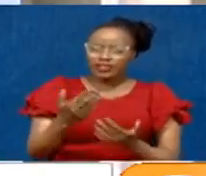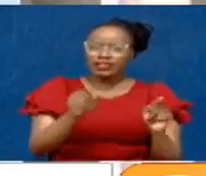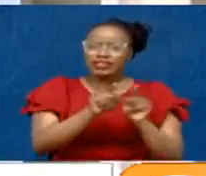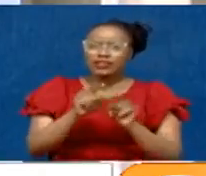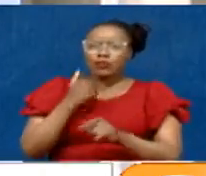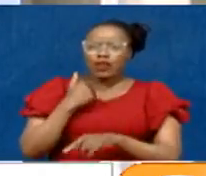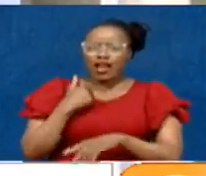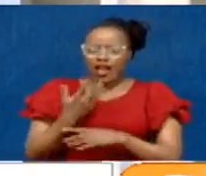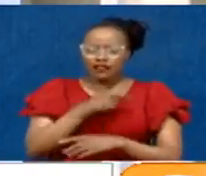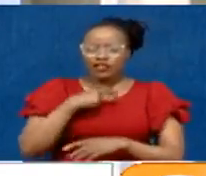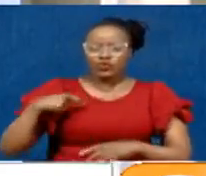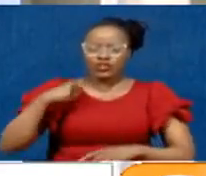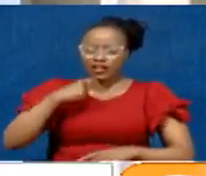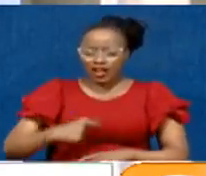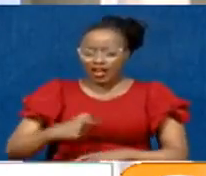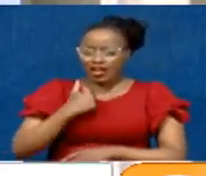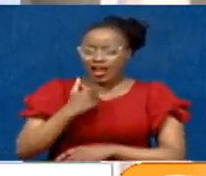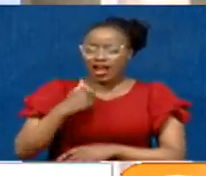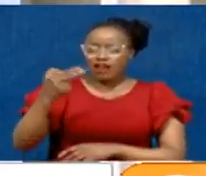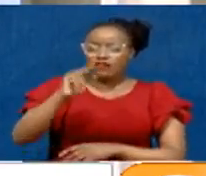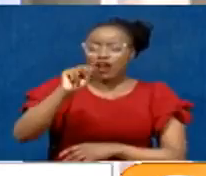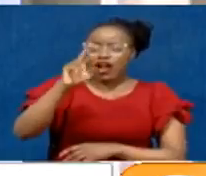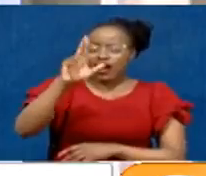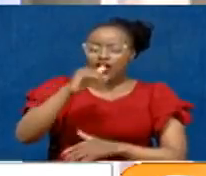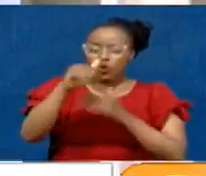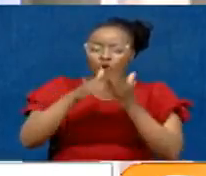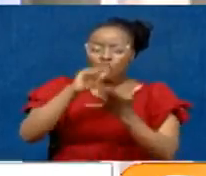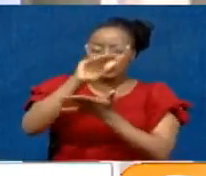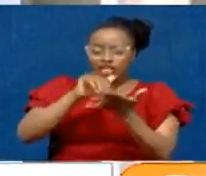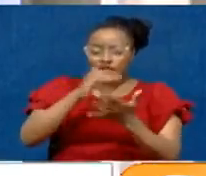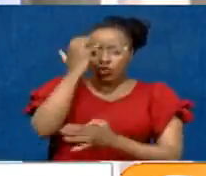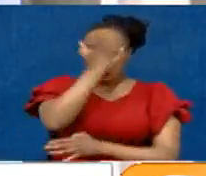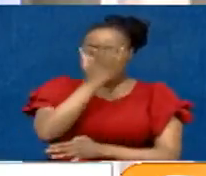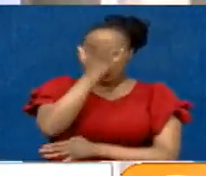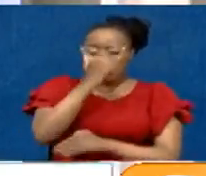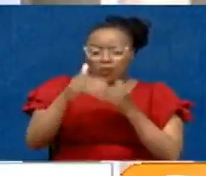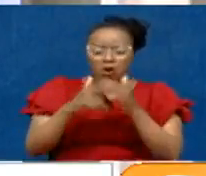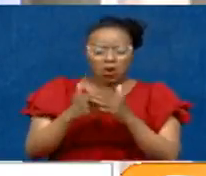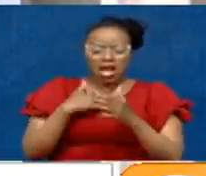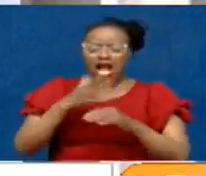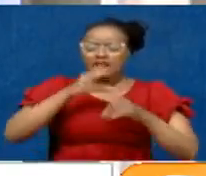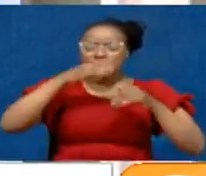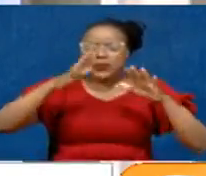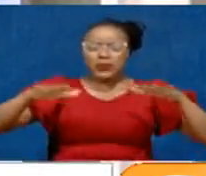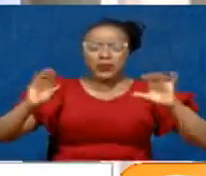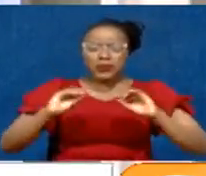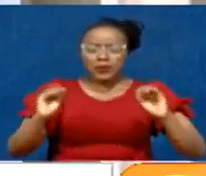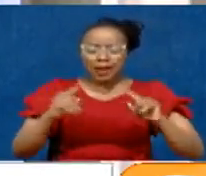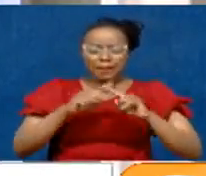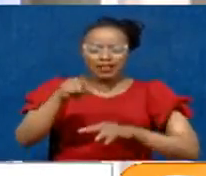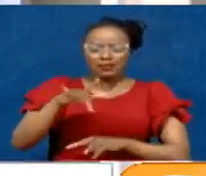Switzerland, Hungary, and so all those countries in Central Europe are all landlocked. But they don't feel